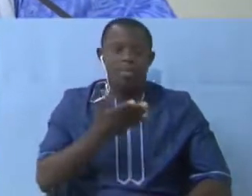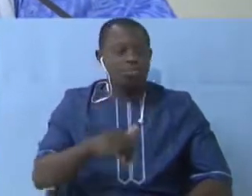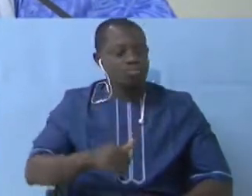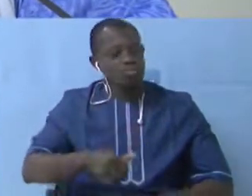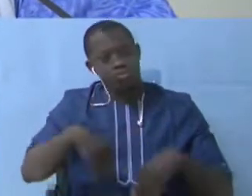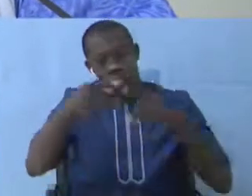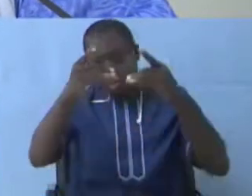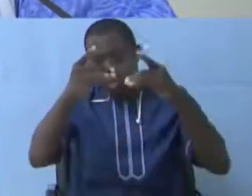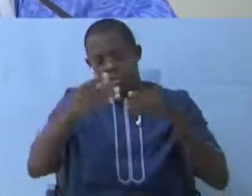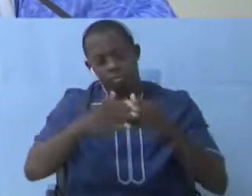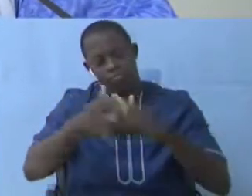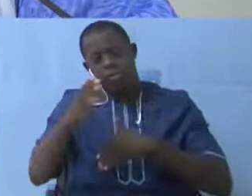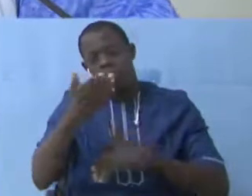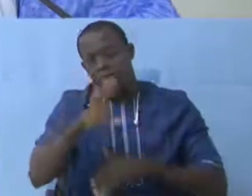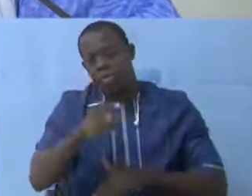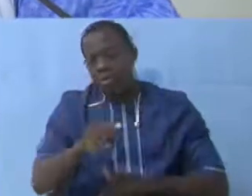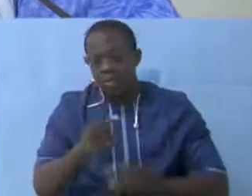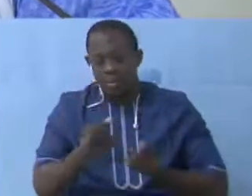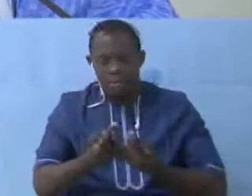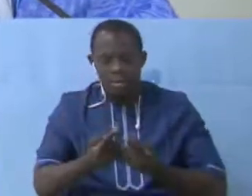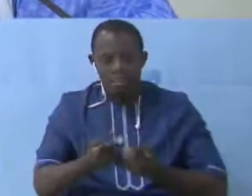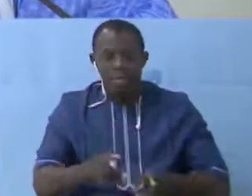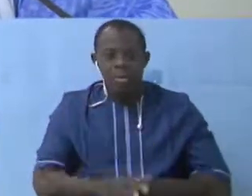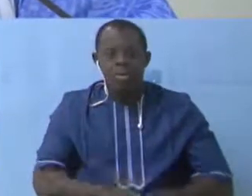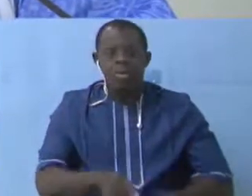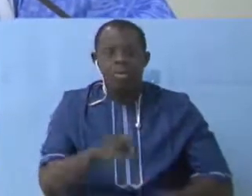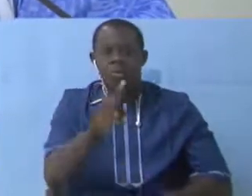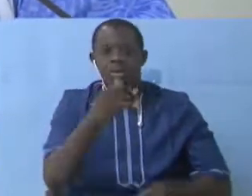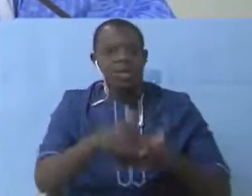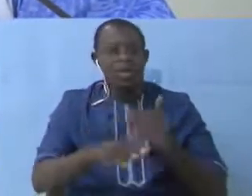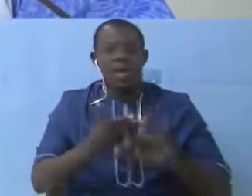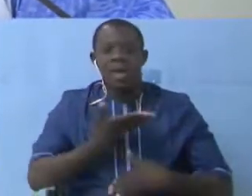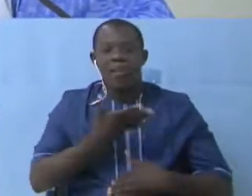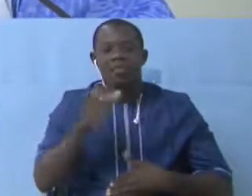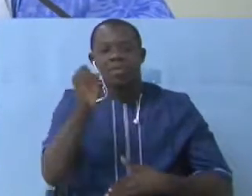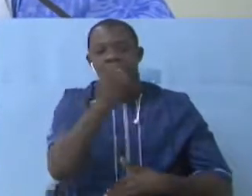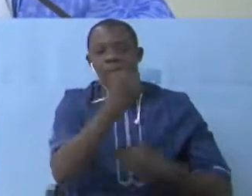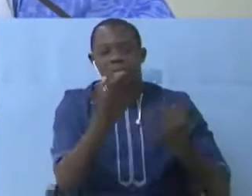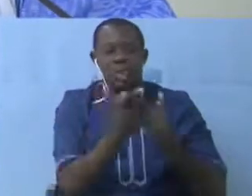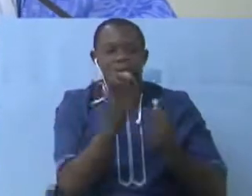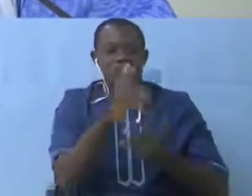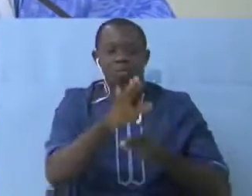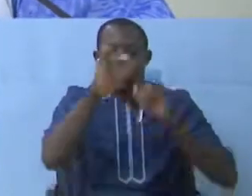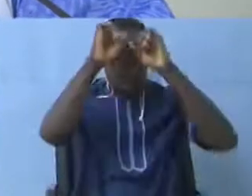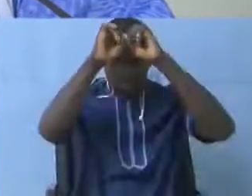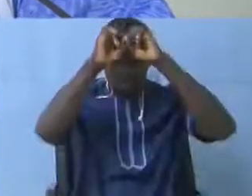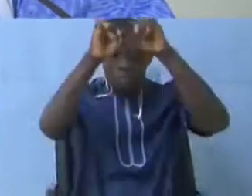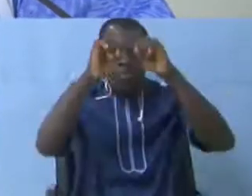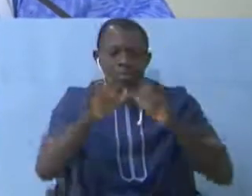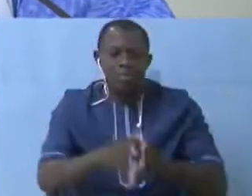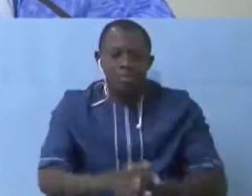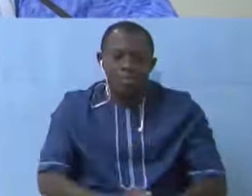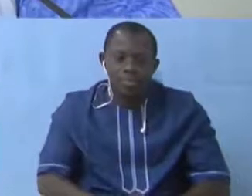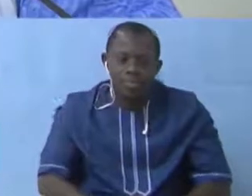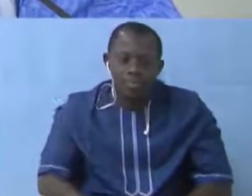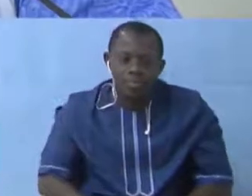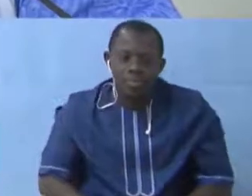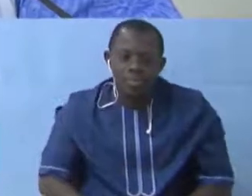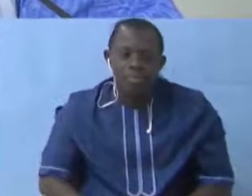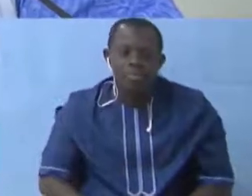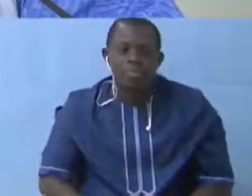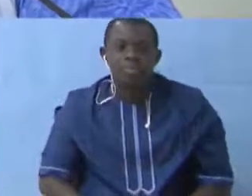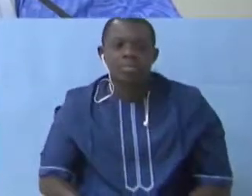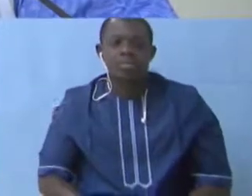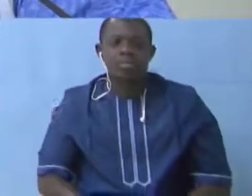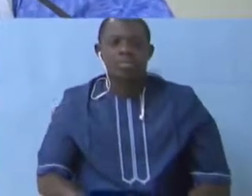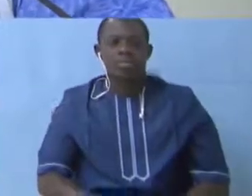good name out of it, te mosoo am ci nguur gi jafe-jafe and you've never had any difficulties from the government. dégg naa ni ngay